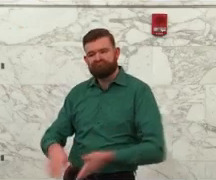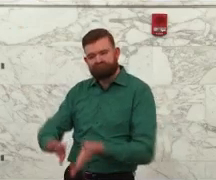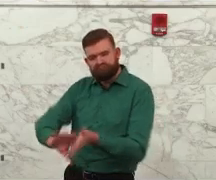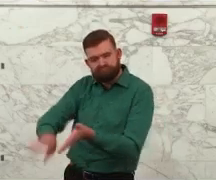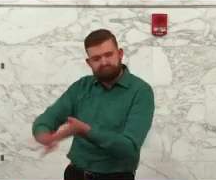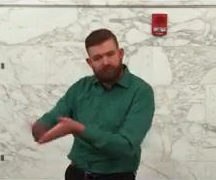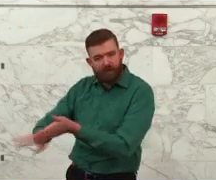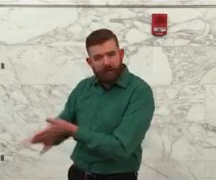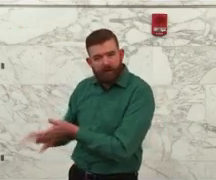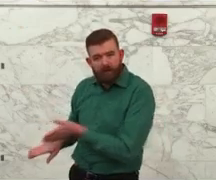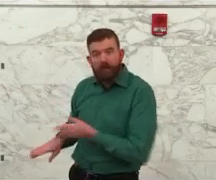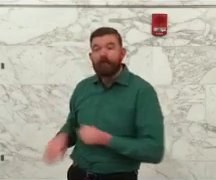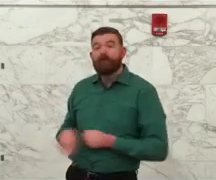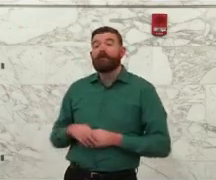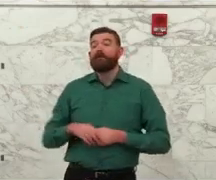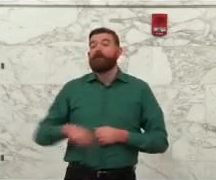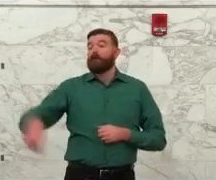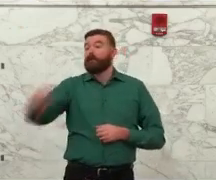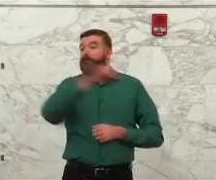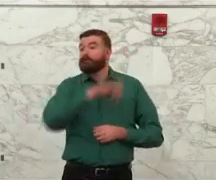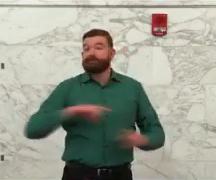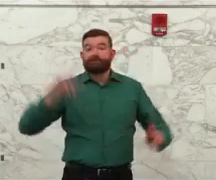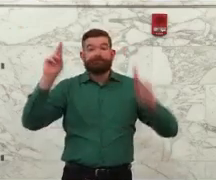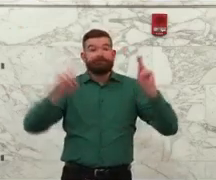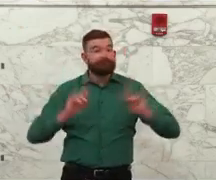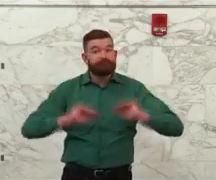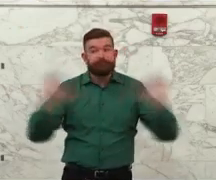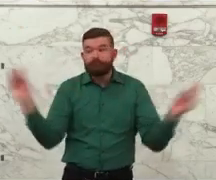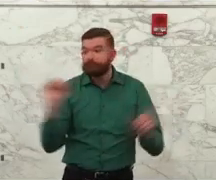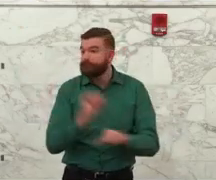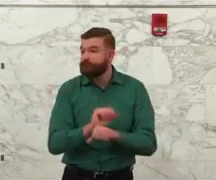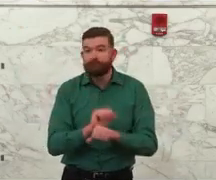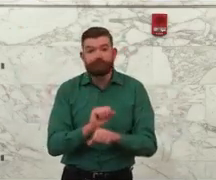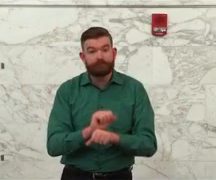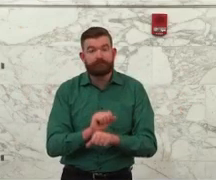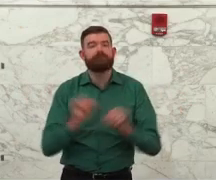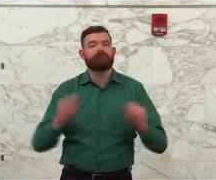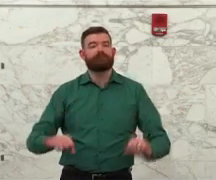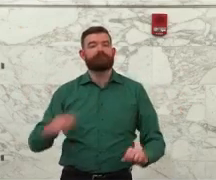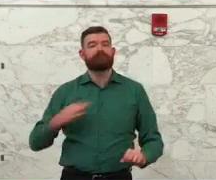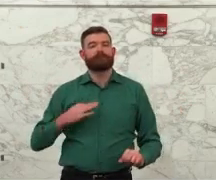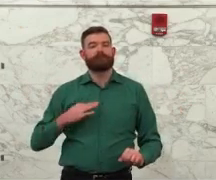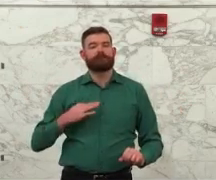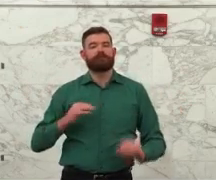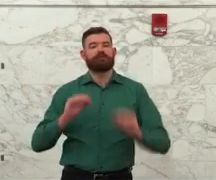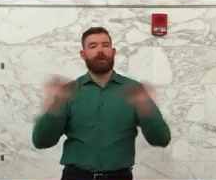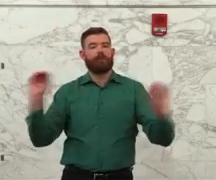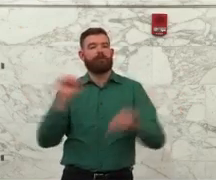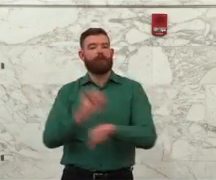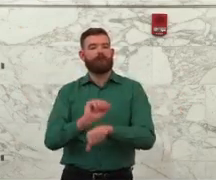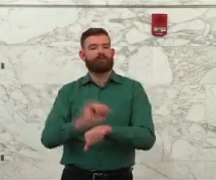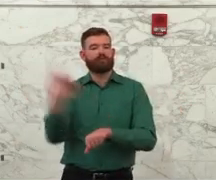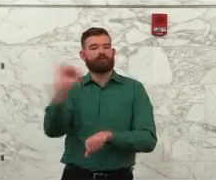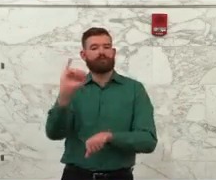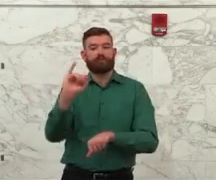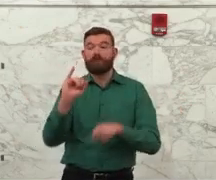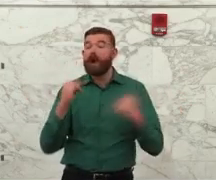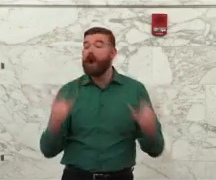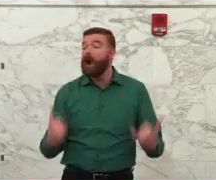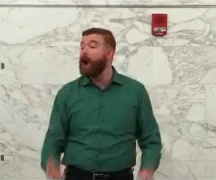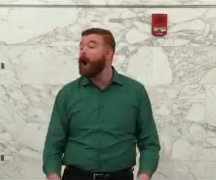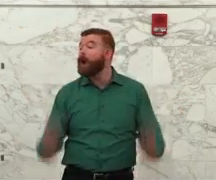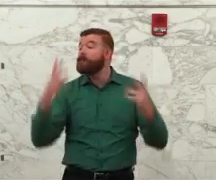exploded. You got people literally living from hand to mouth. Brett, I can't condone that, by the way. I can't condone that. Just as I couldn't